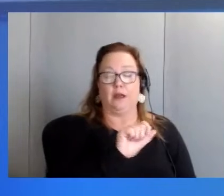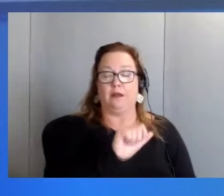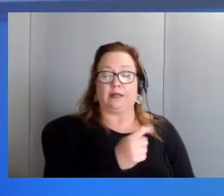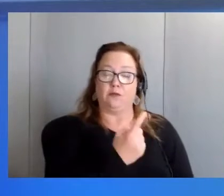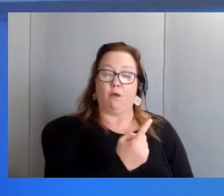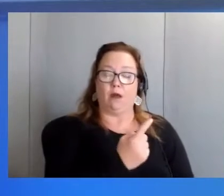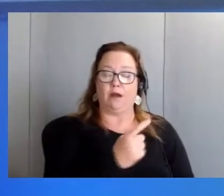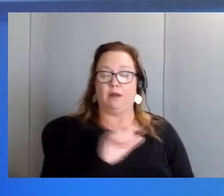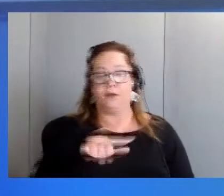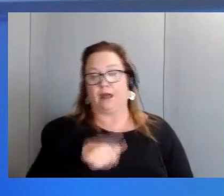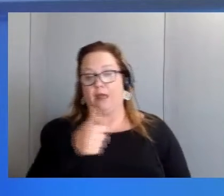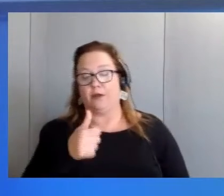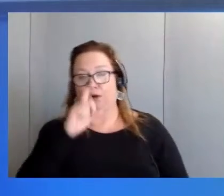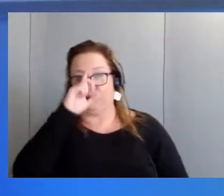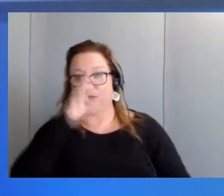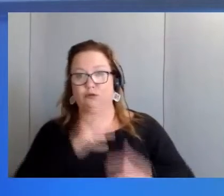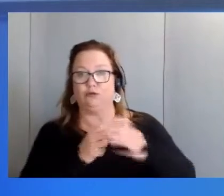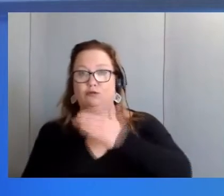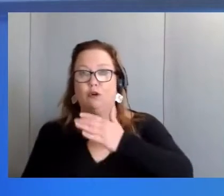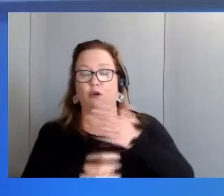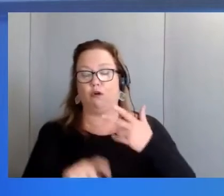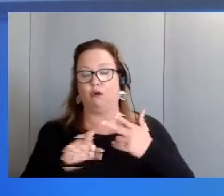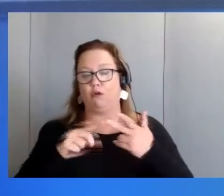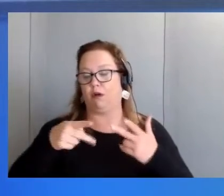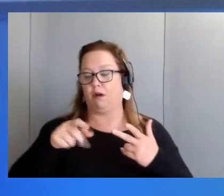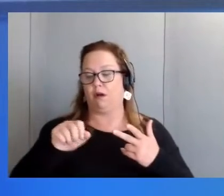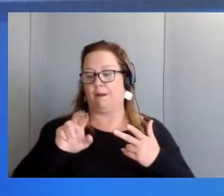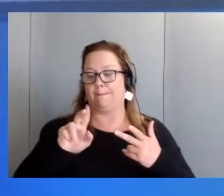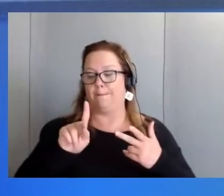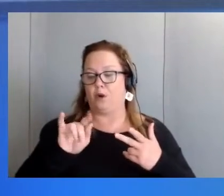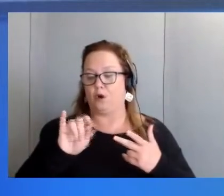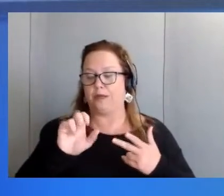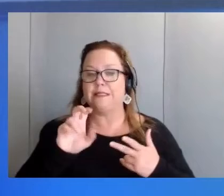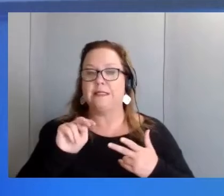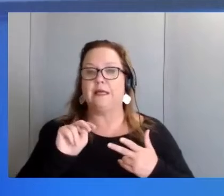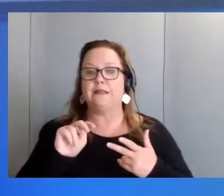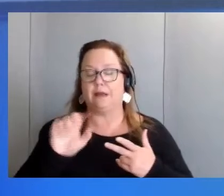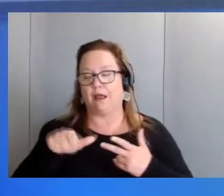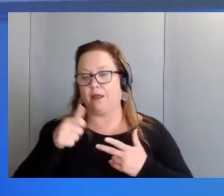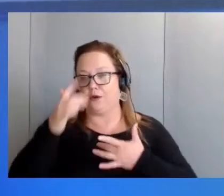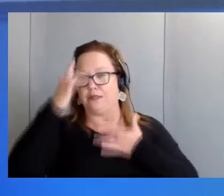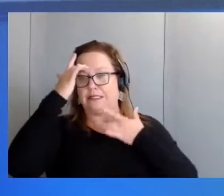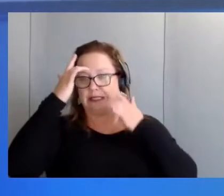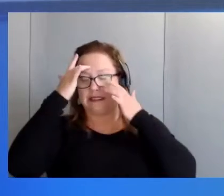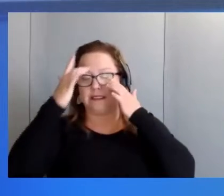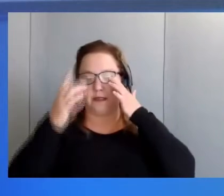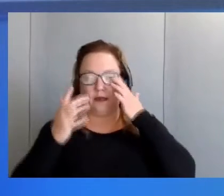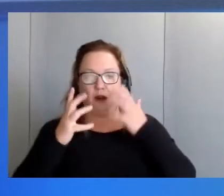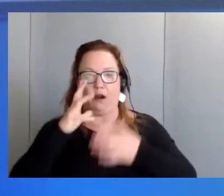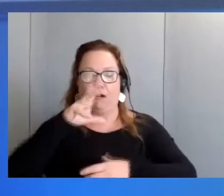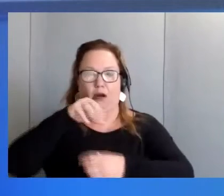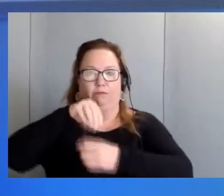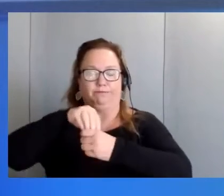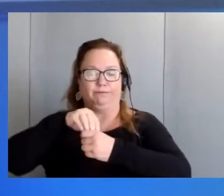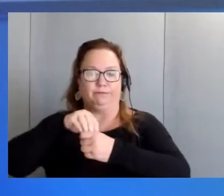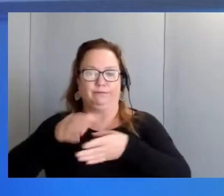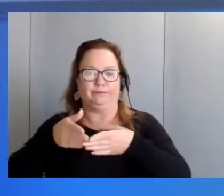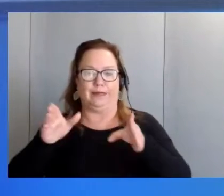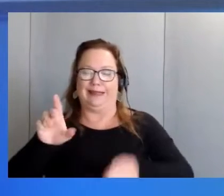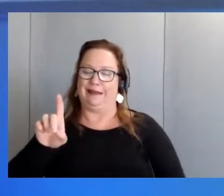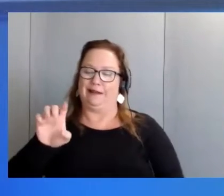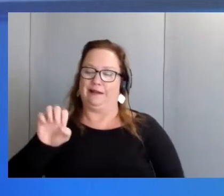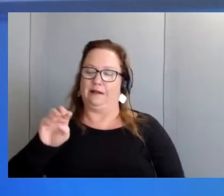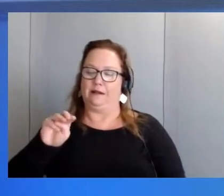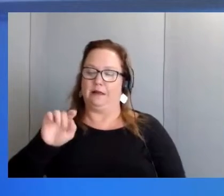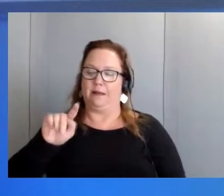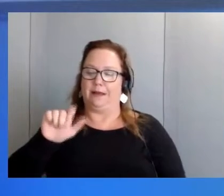one, stroke is another, Parkinson's disease and related diseases are another. So, but Alzheimer's is by far the number one